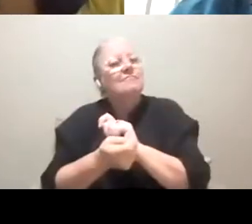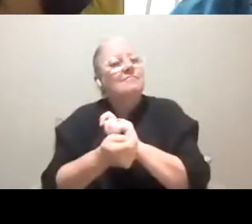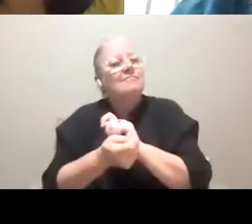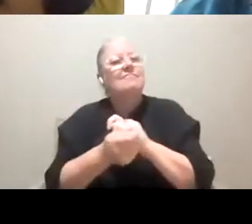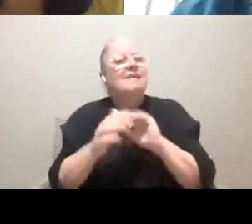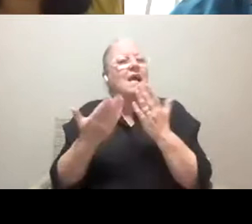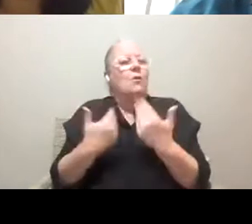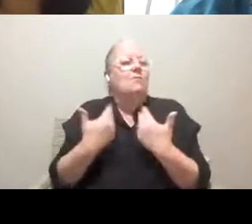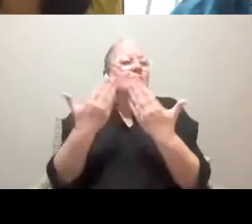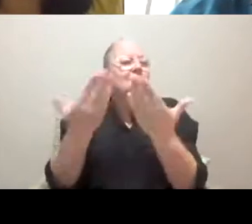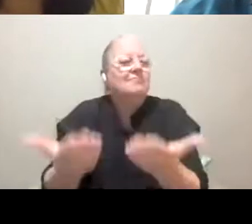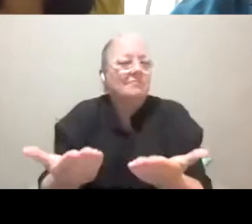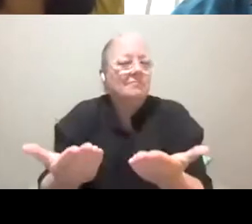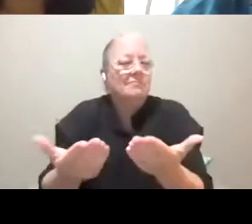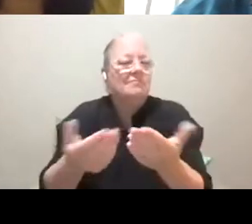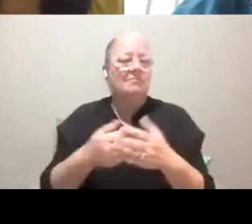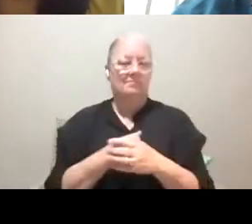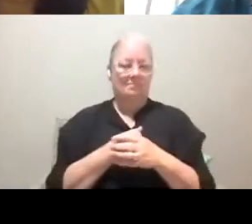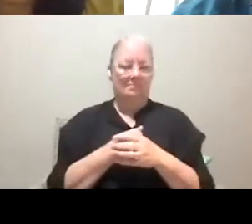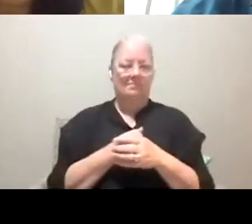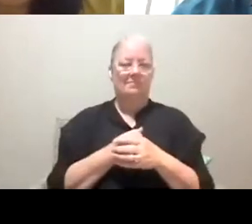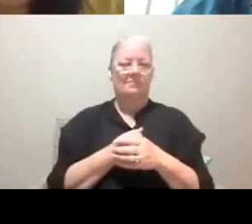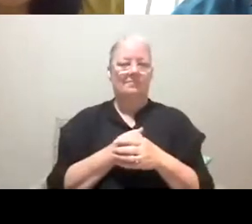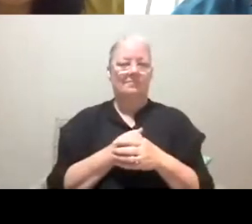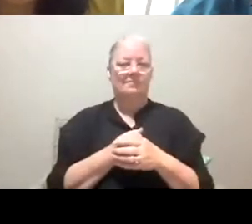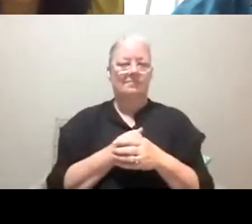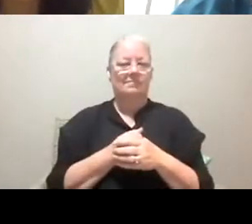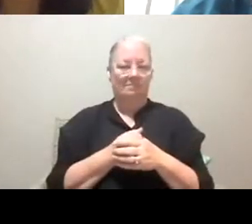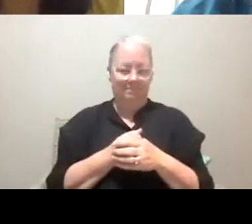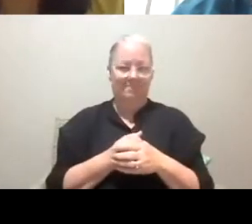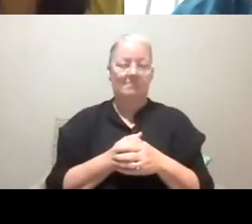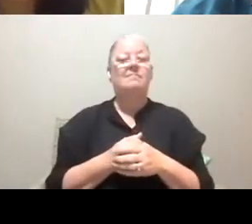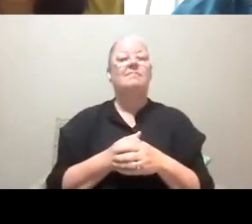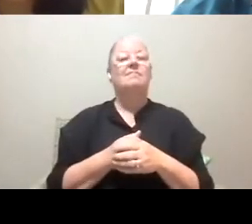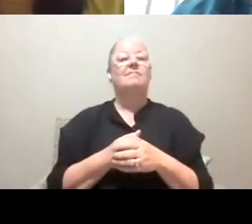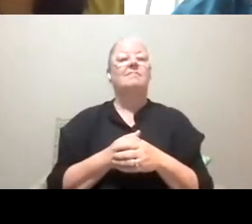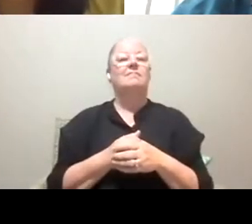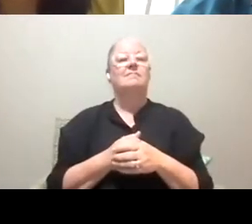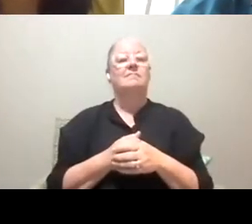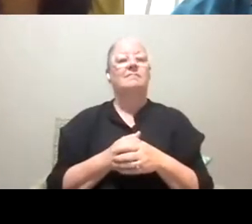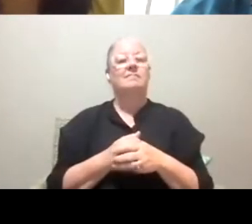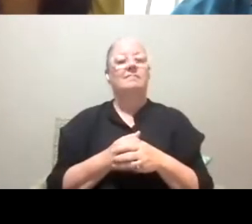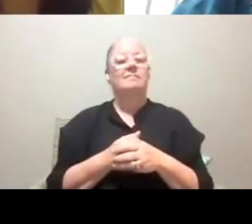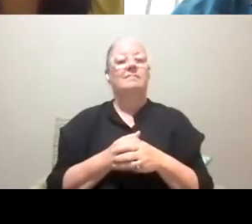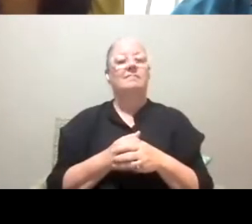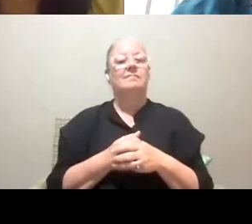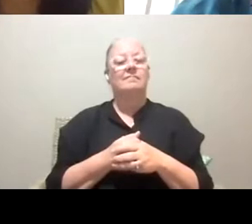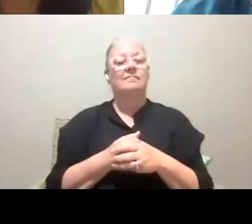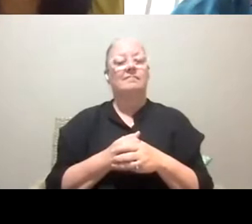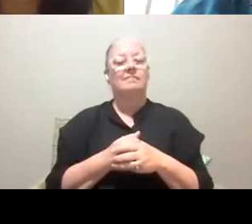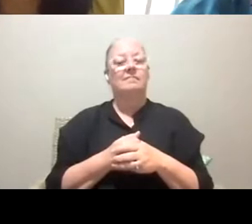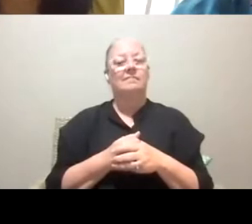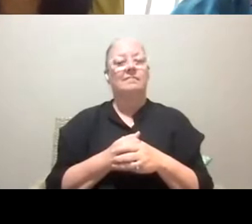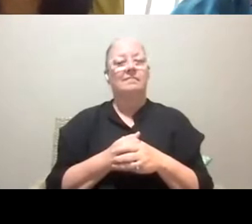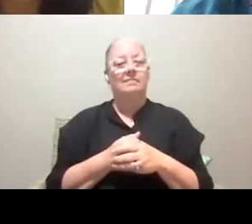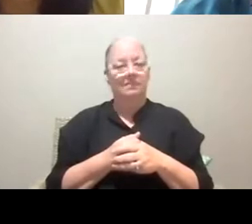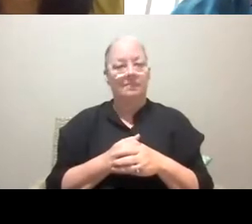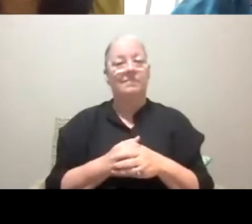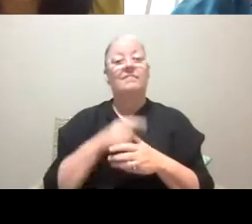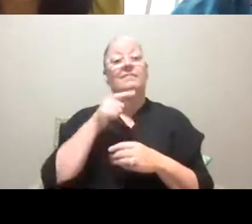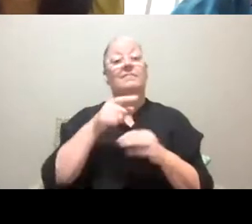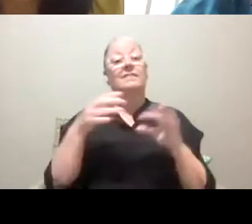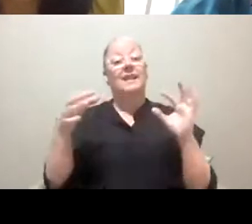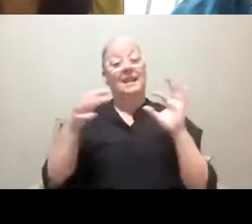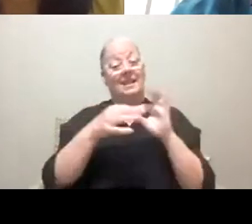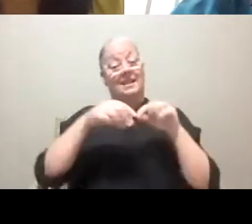As I said earlier, we will be sharing the link to this